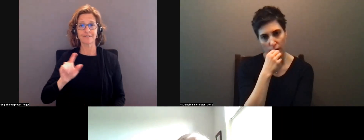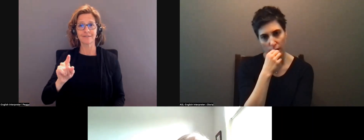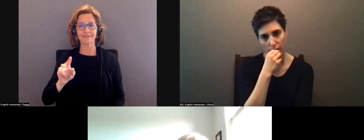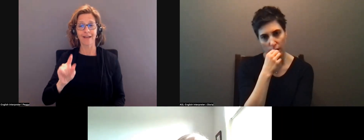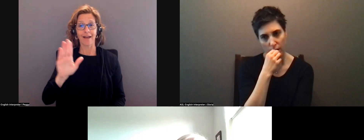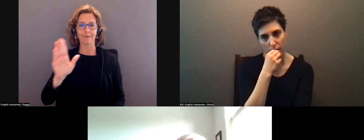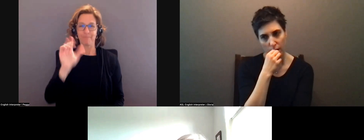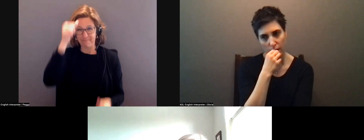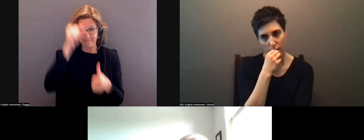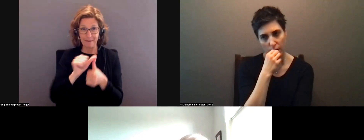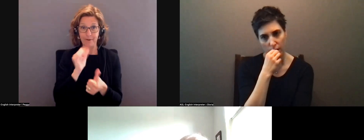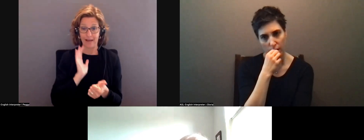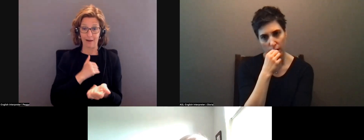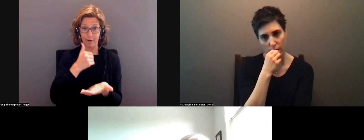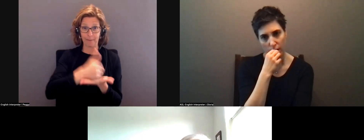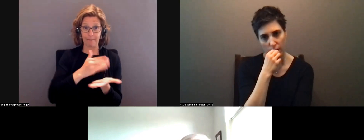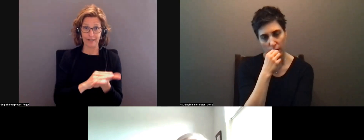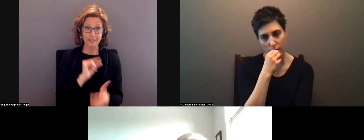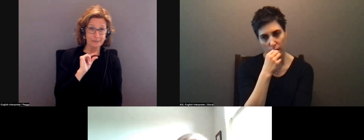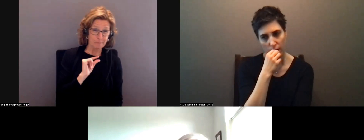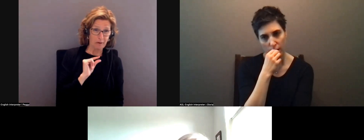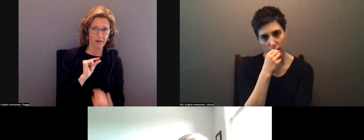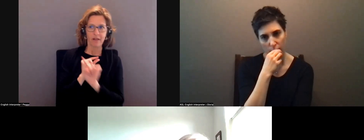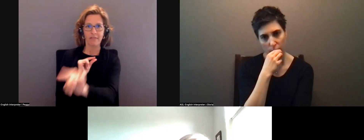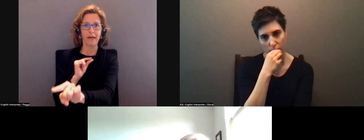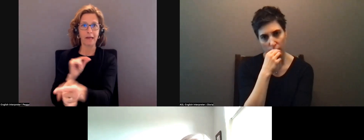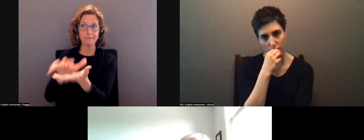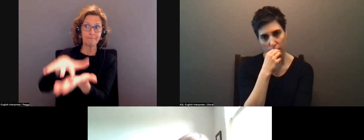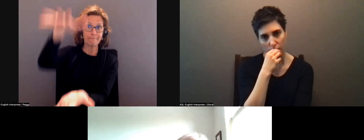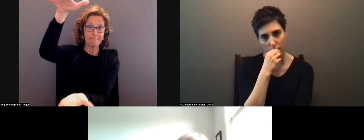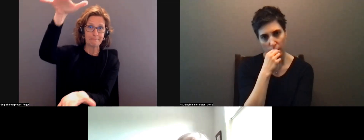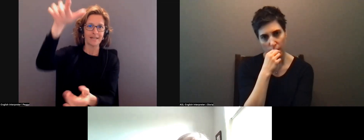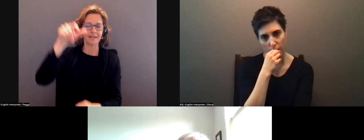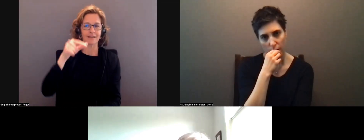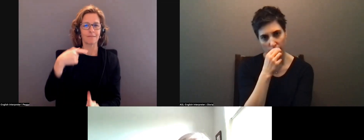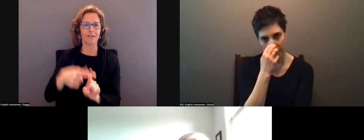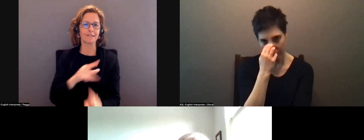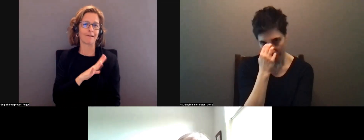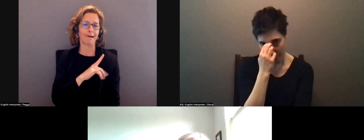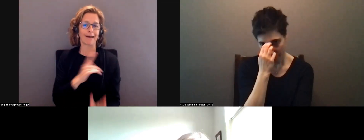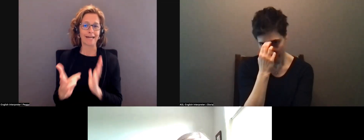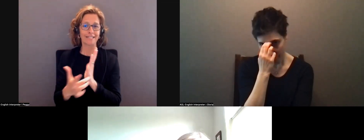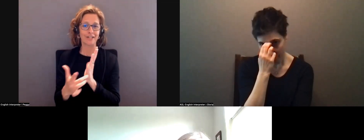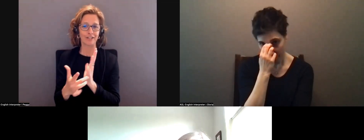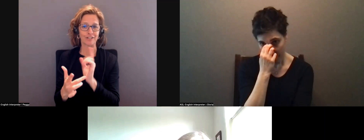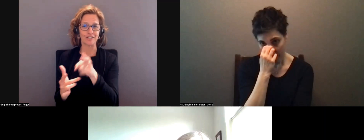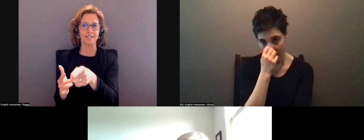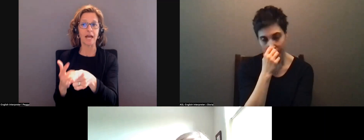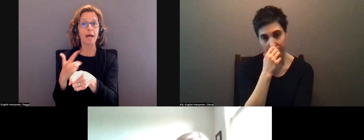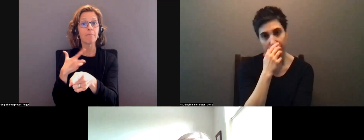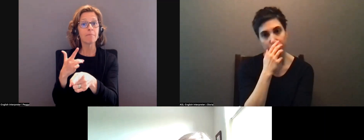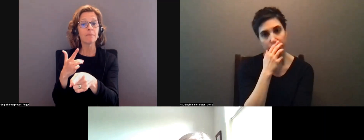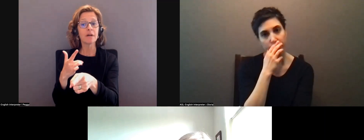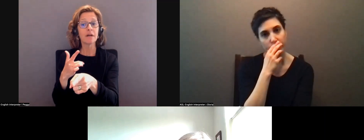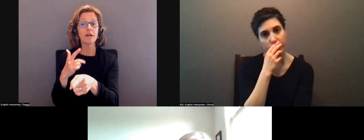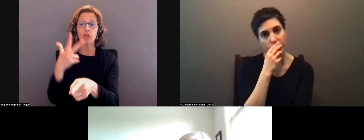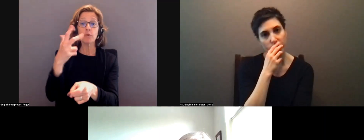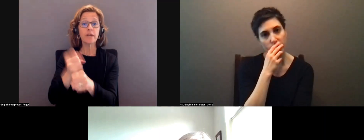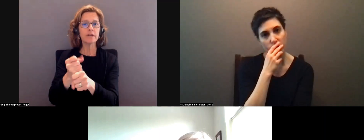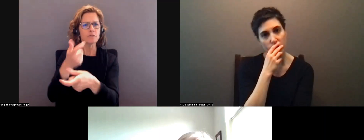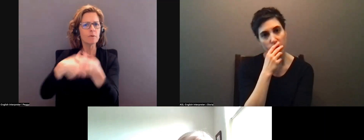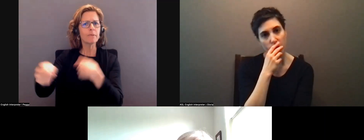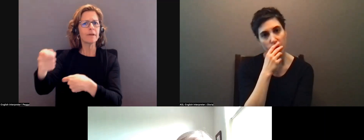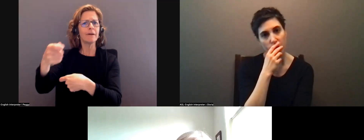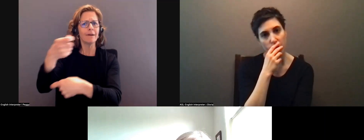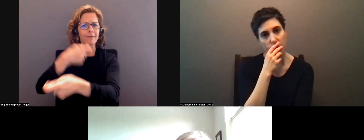and we know that they have great technology, and we also know that they roll that over about every 3 years. And so